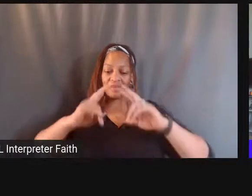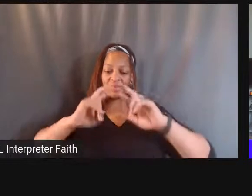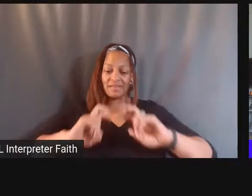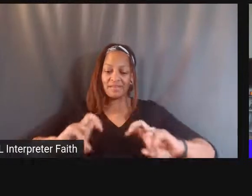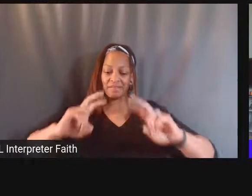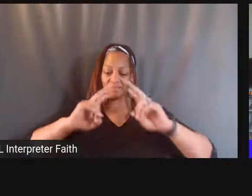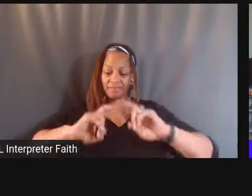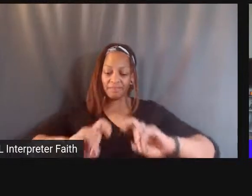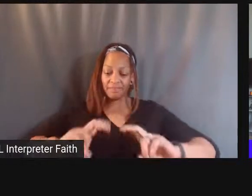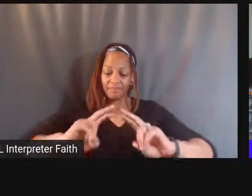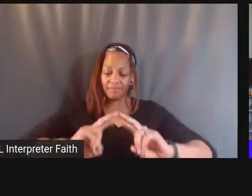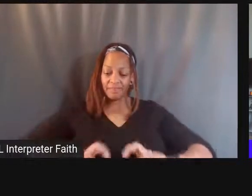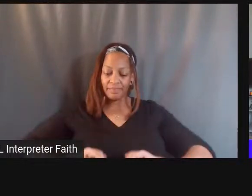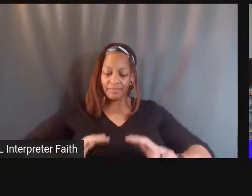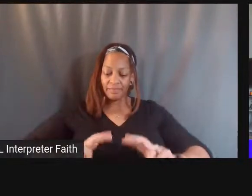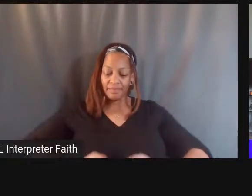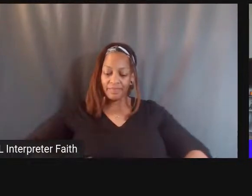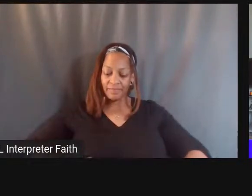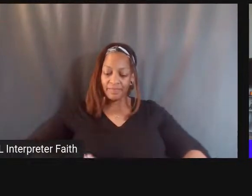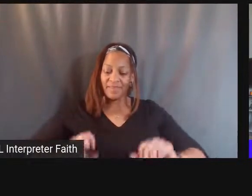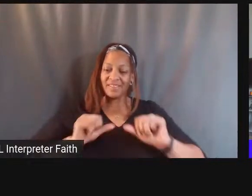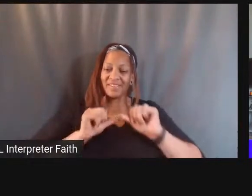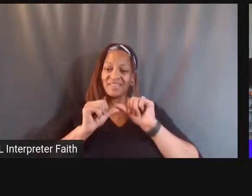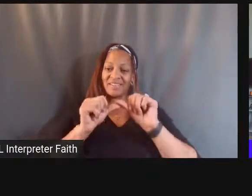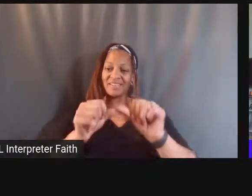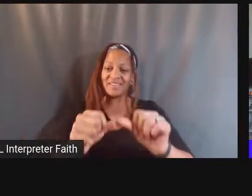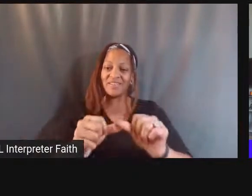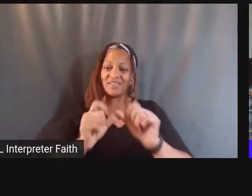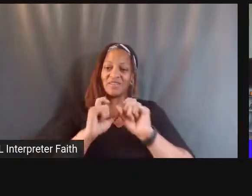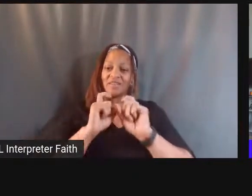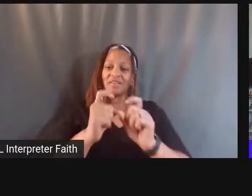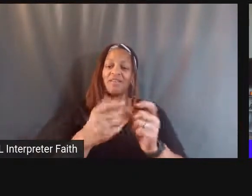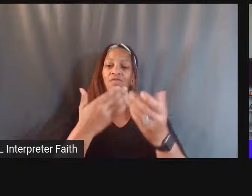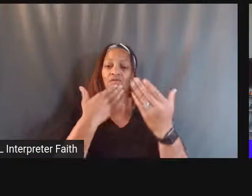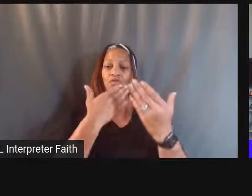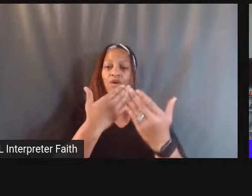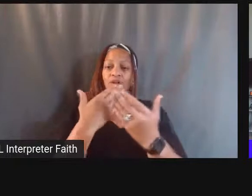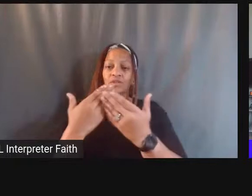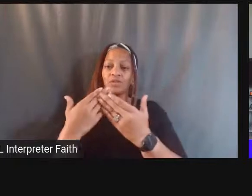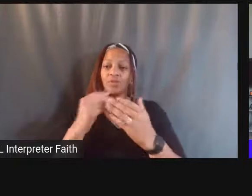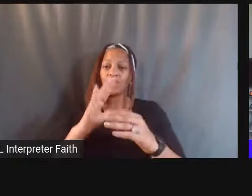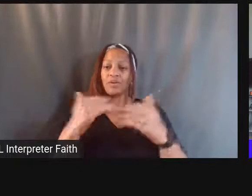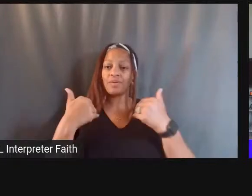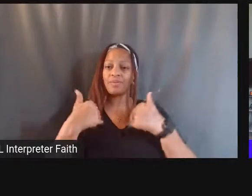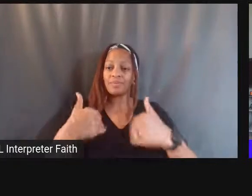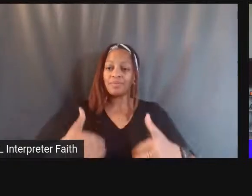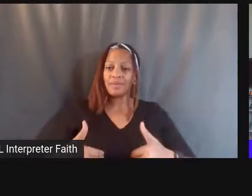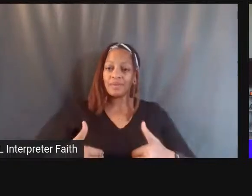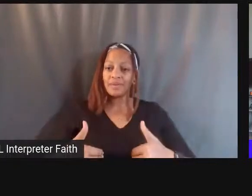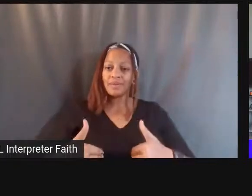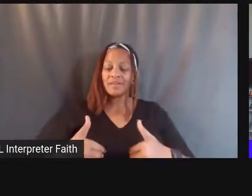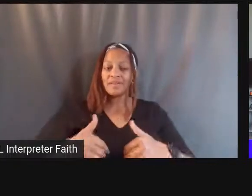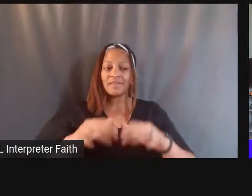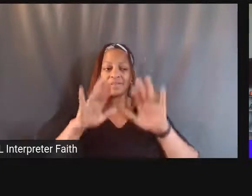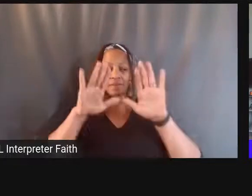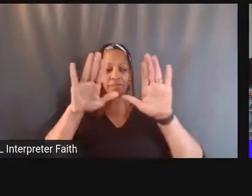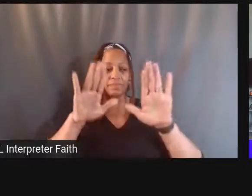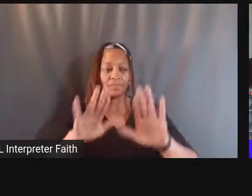in and give gratitude for your body, for this amazing divine